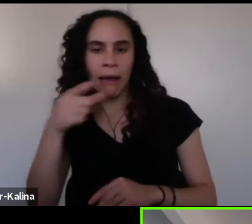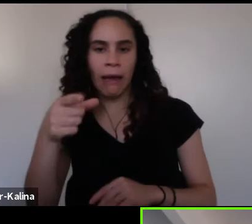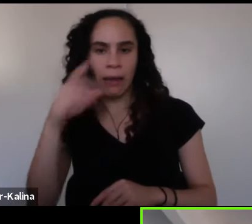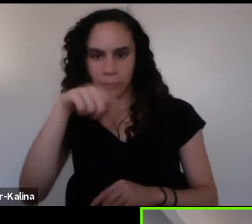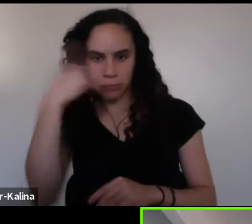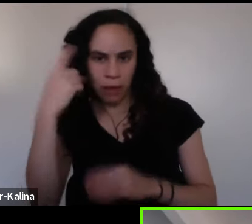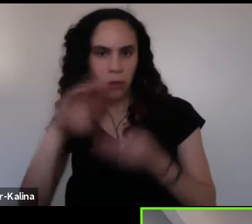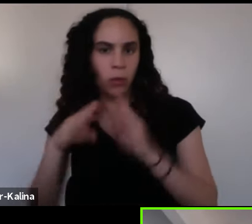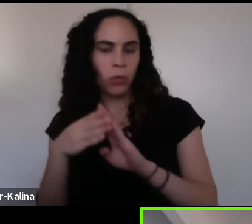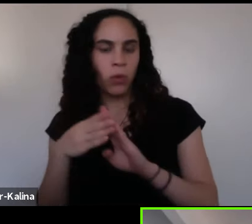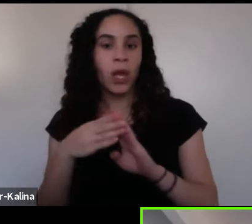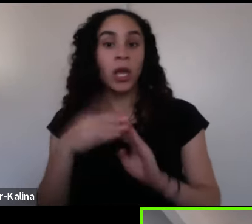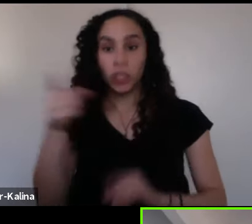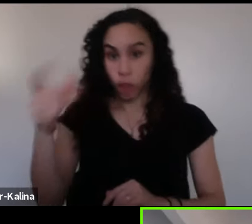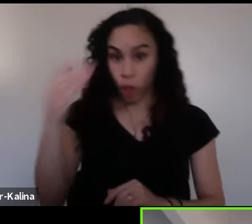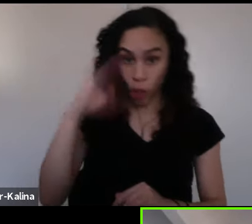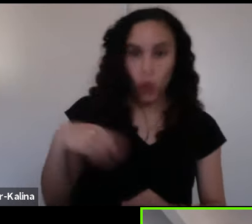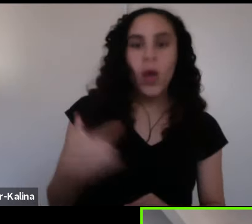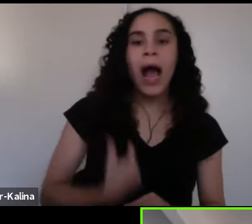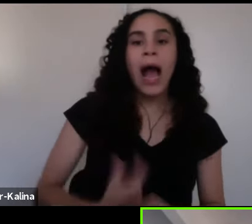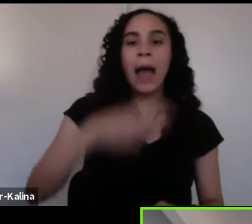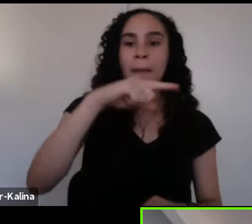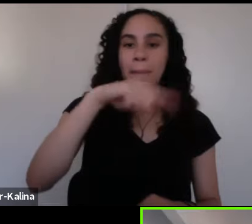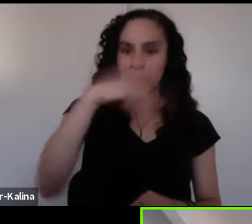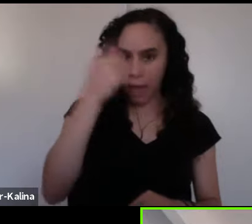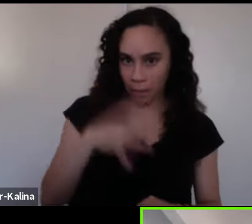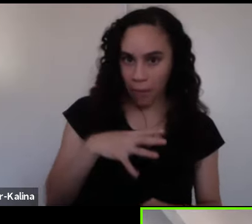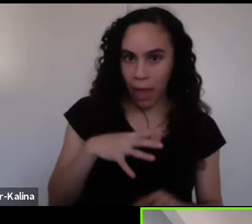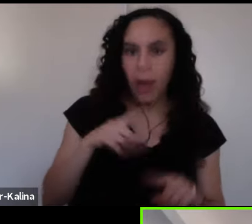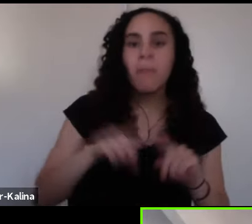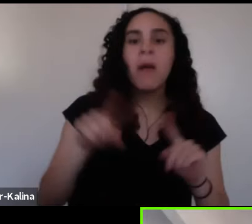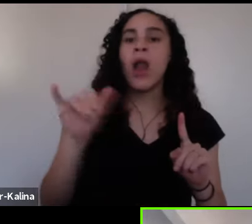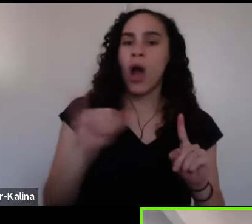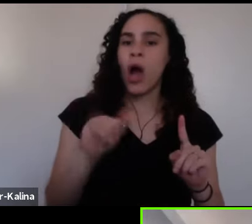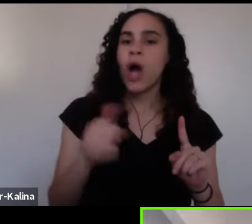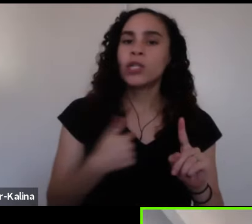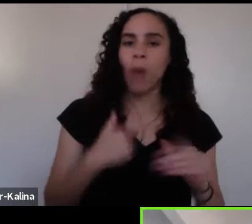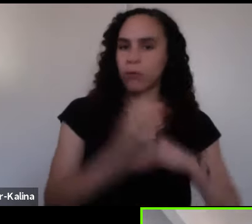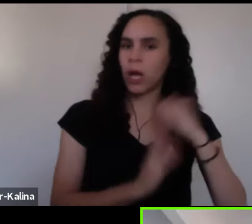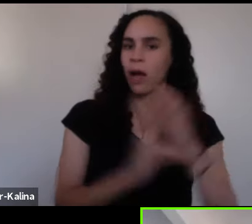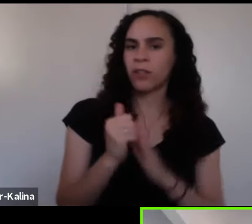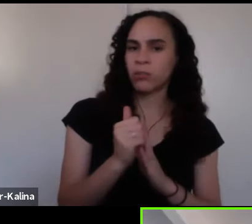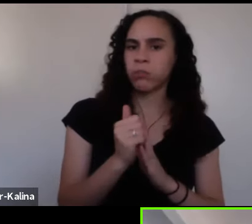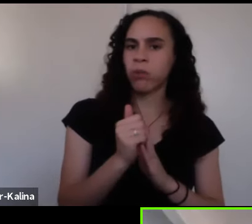very comfortable in many different communities, including the LGBTQI.